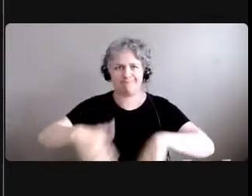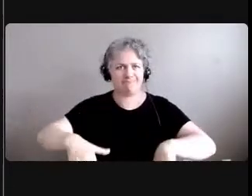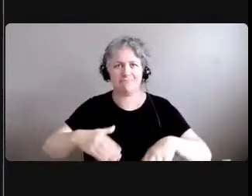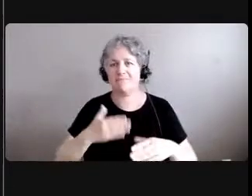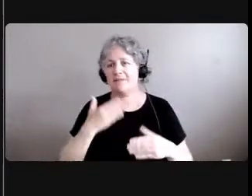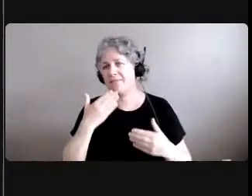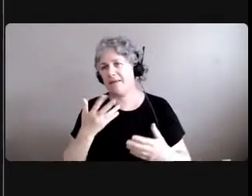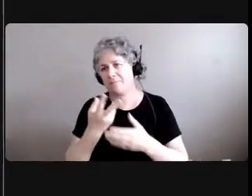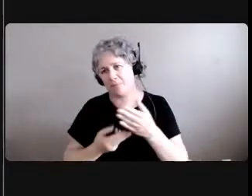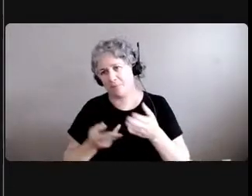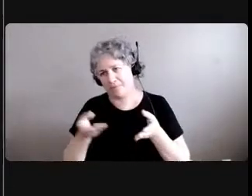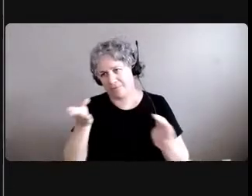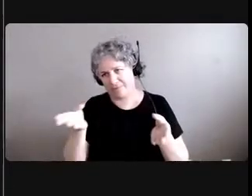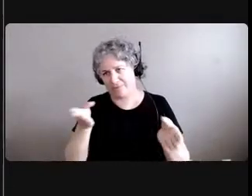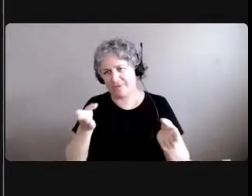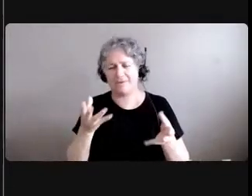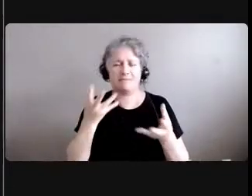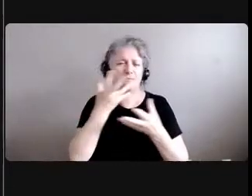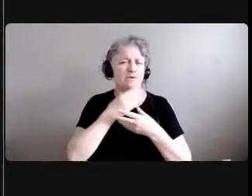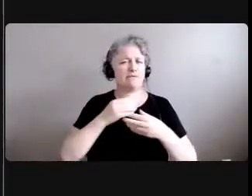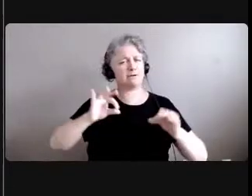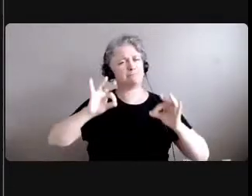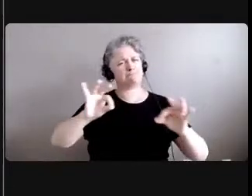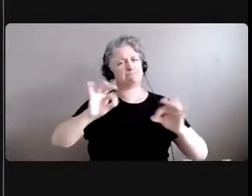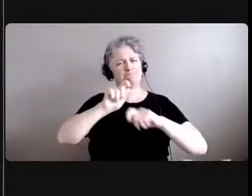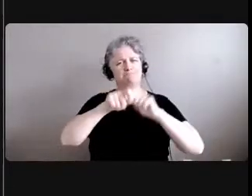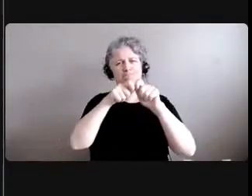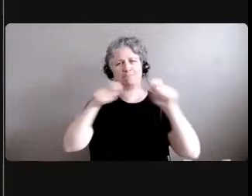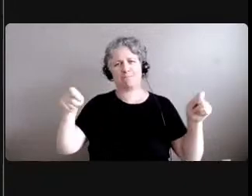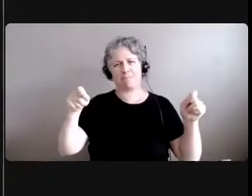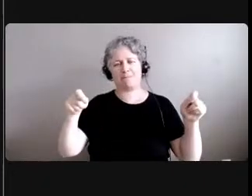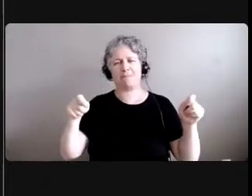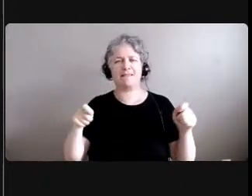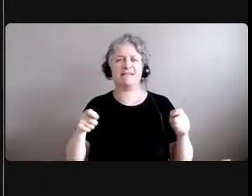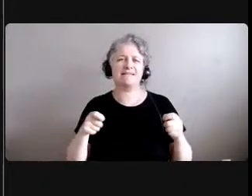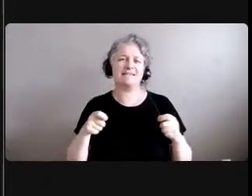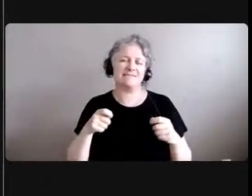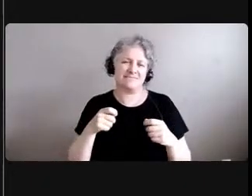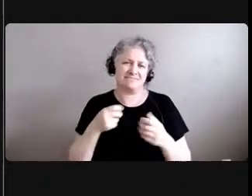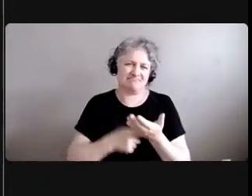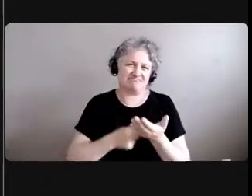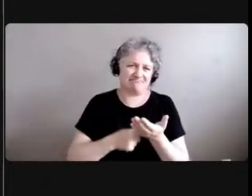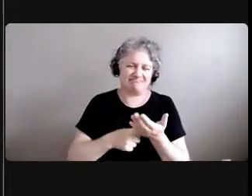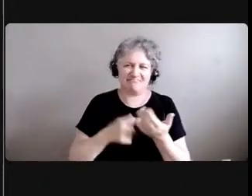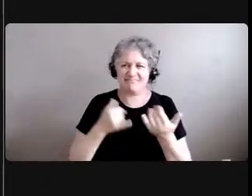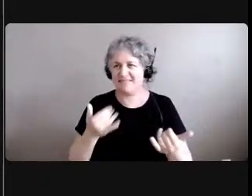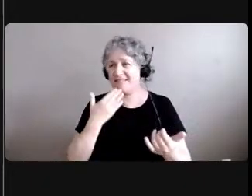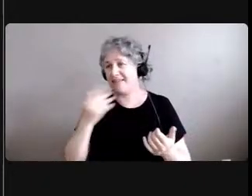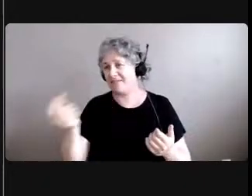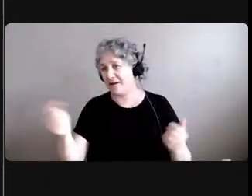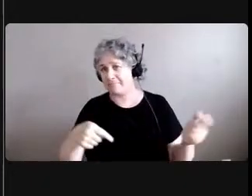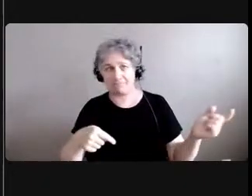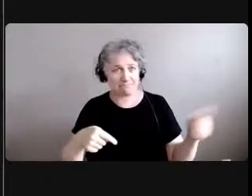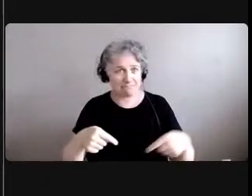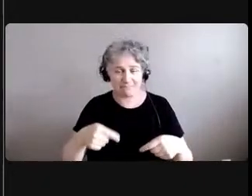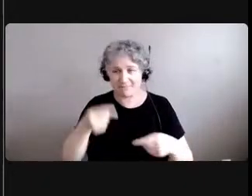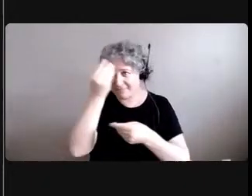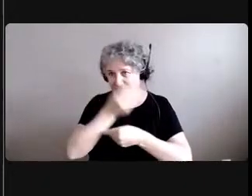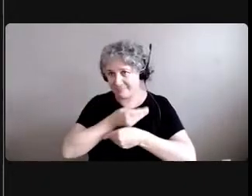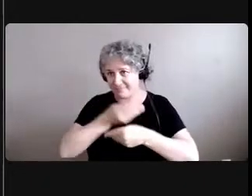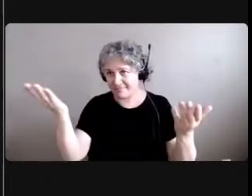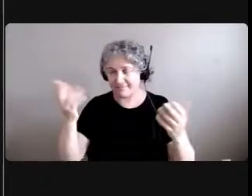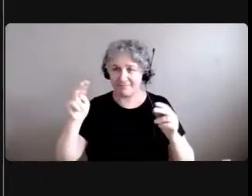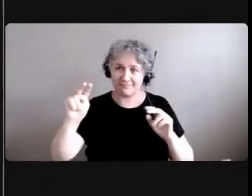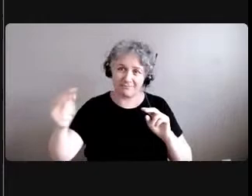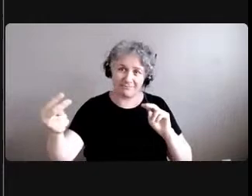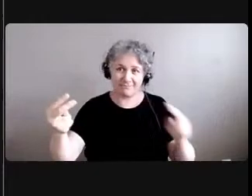Richard. I think that's a gorgeous way to kind of close out our discussion today. Thank you for showing up today and sharing your perspectives on